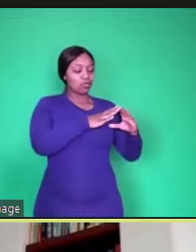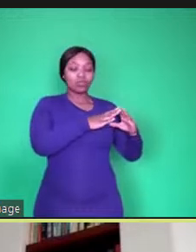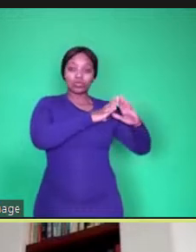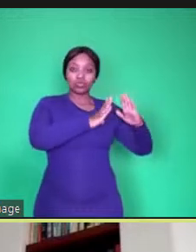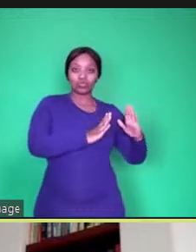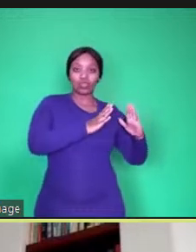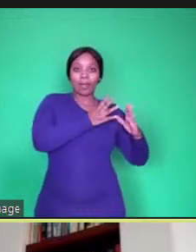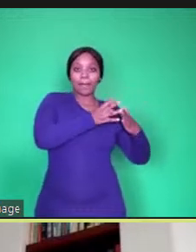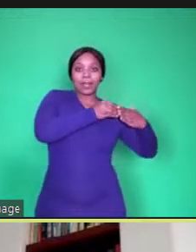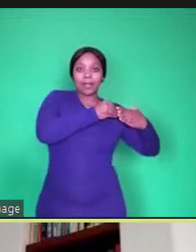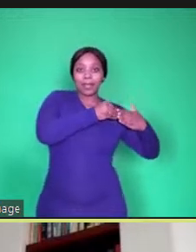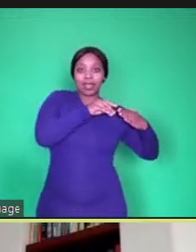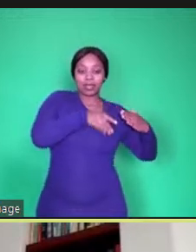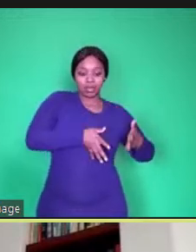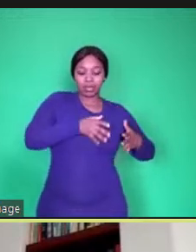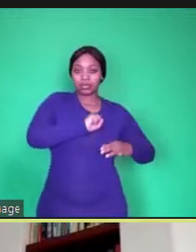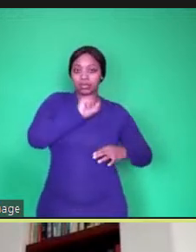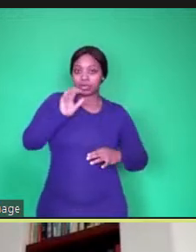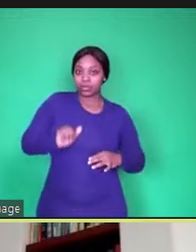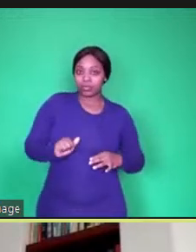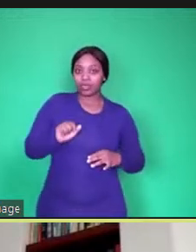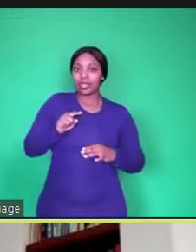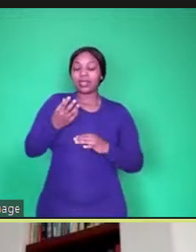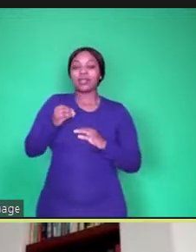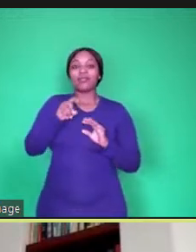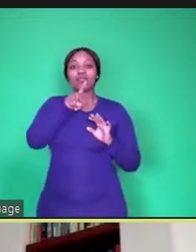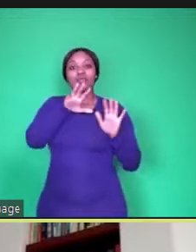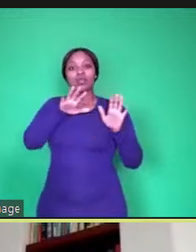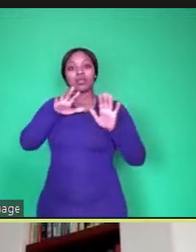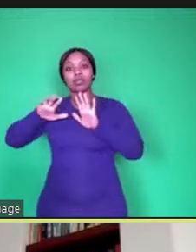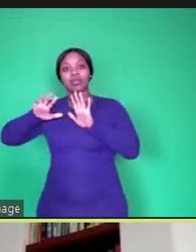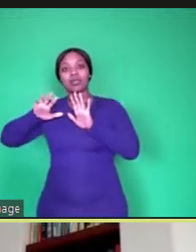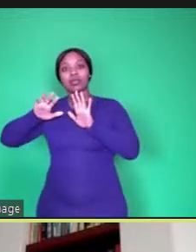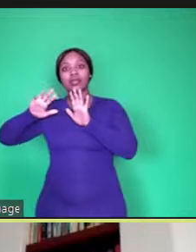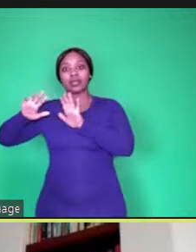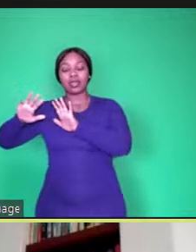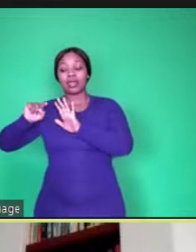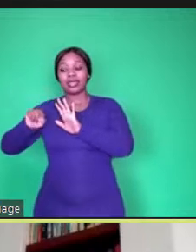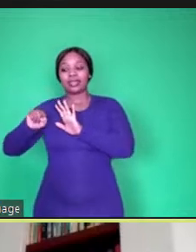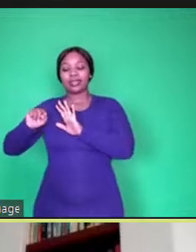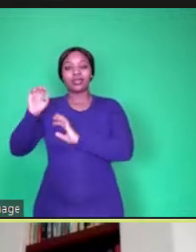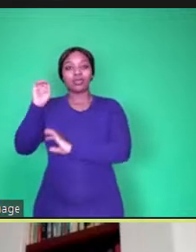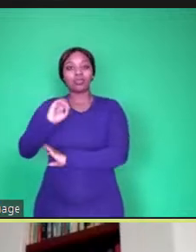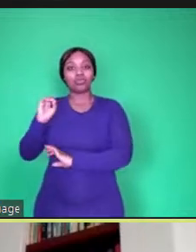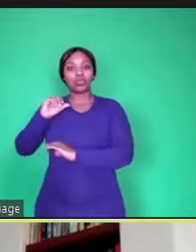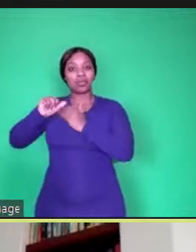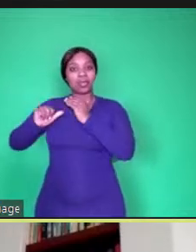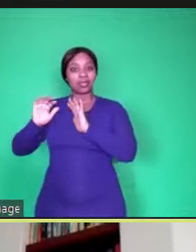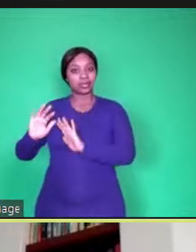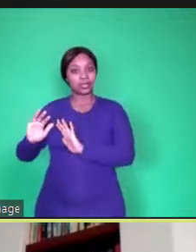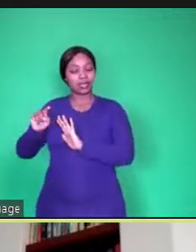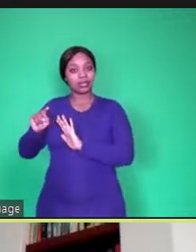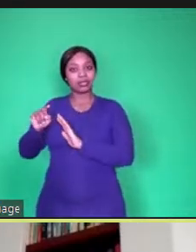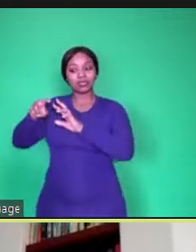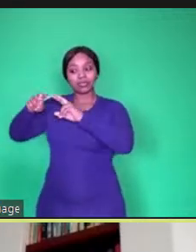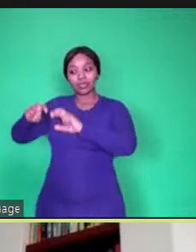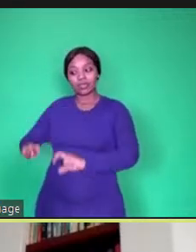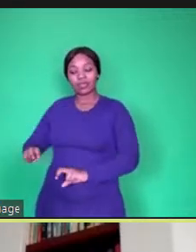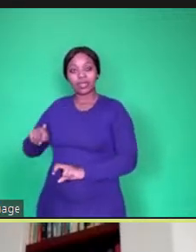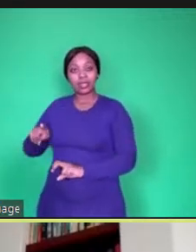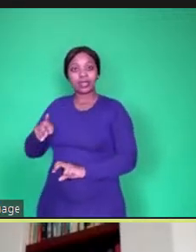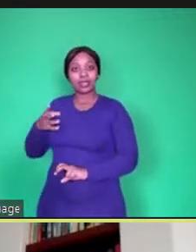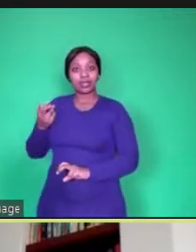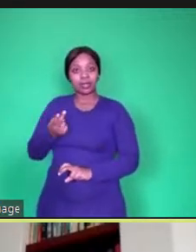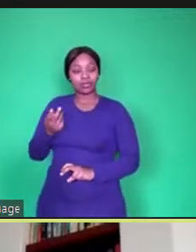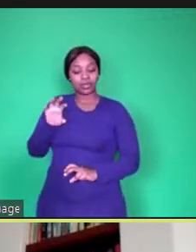1993 PSLSD, the 1999 October household survey, the labor force surveys in the 2000s, and